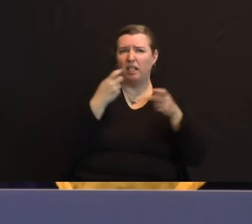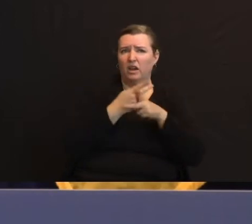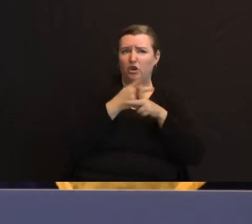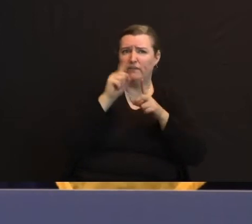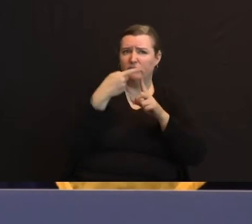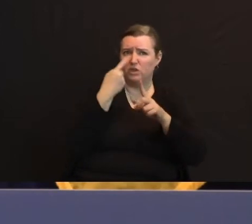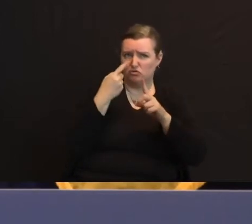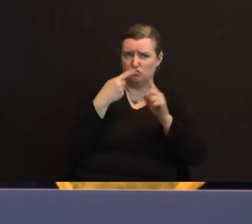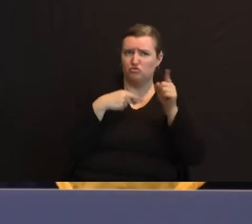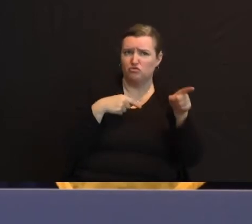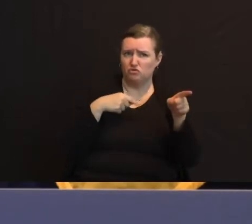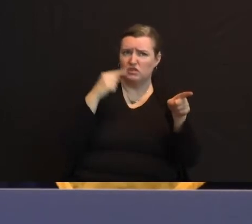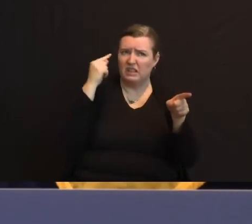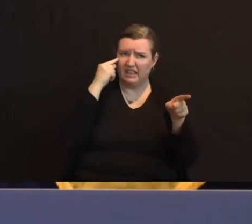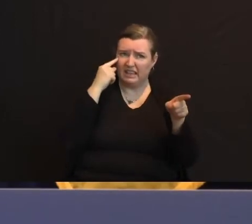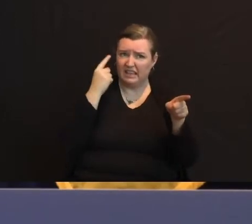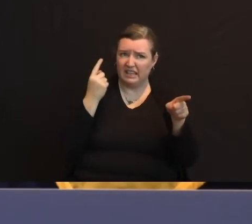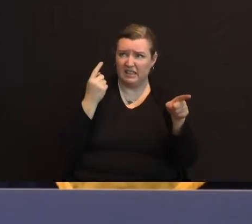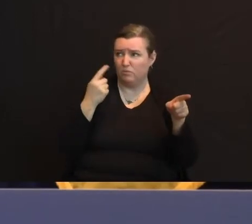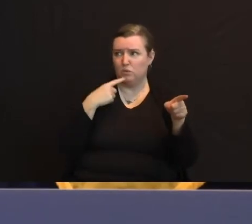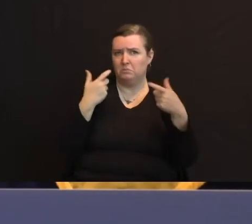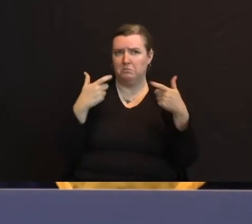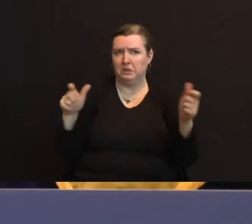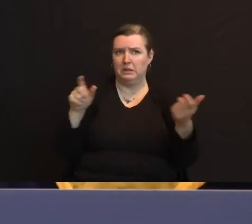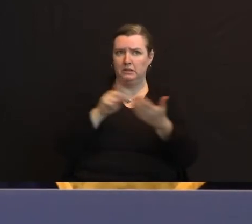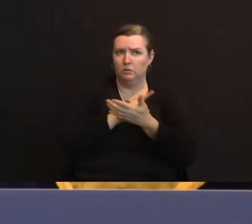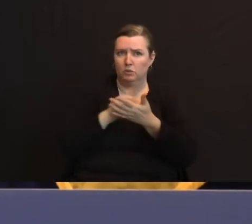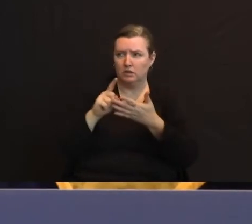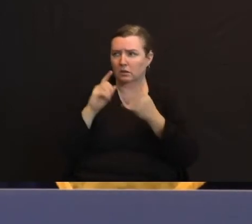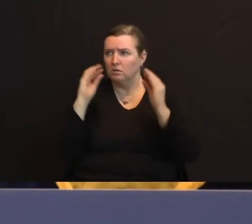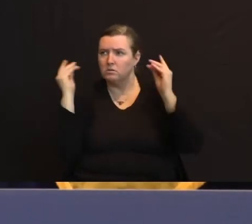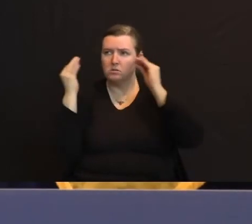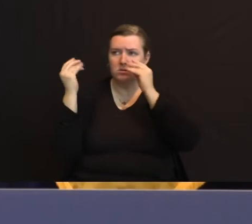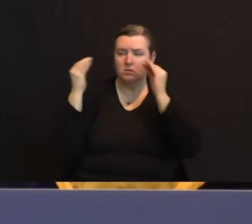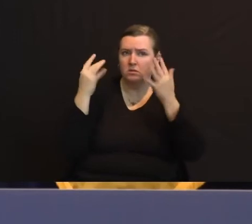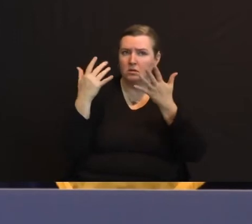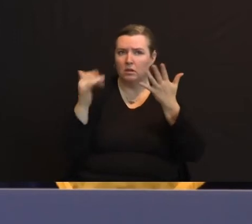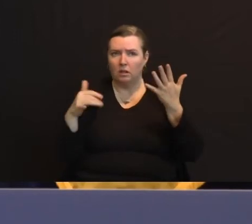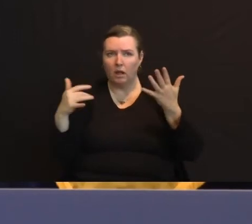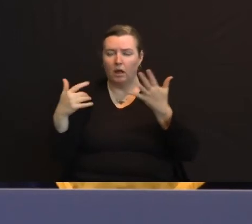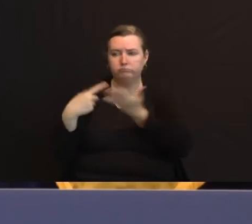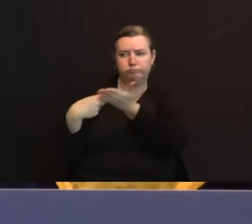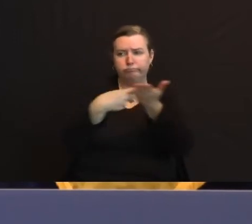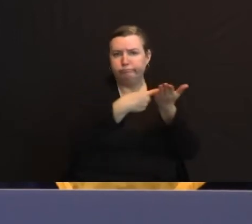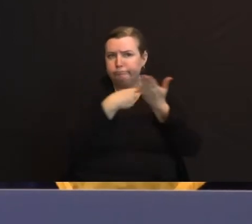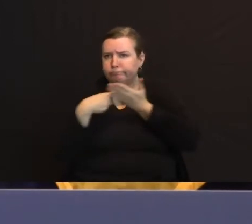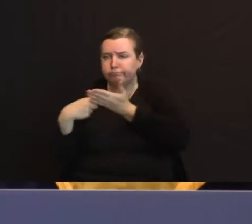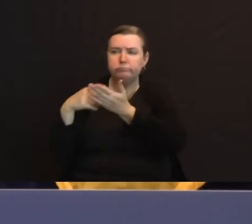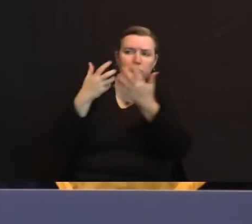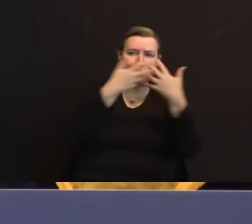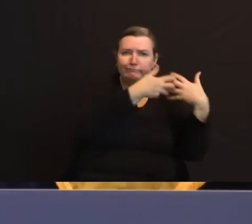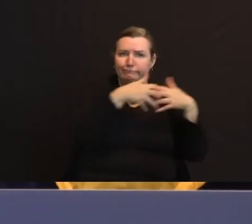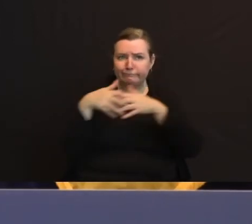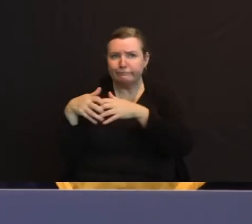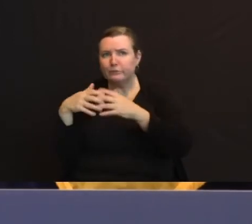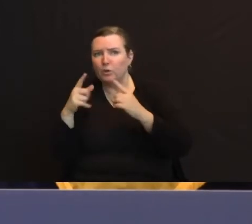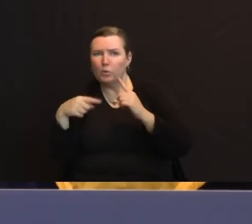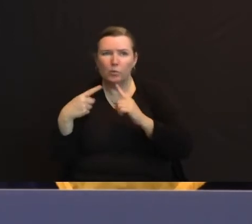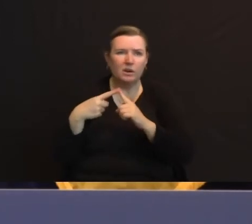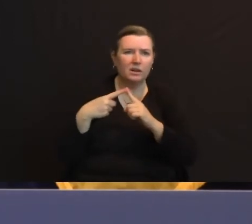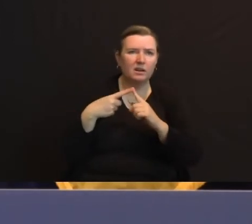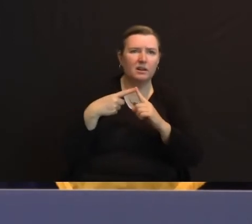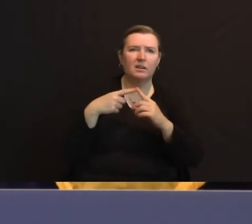is a big week for us to really cross a lot of T's and dot a lot of I's on vaccine distribution. So I think I'd like to come back to you, Dustin, when we've got